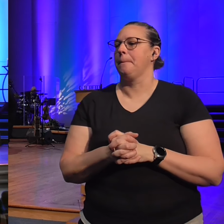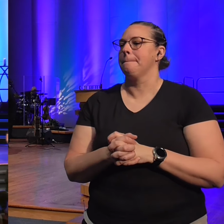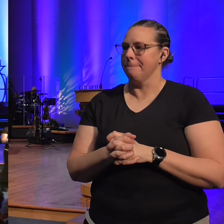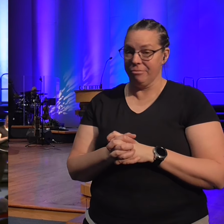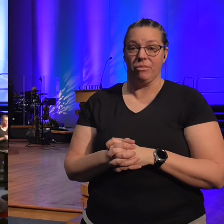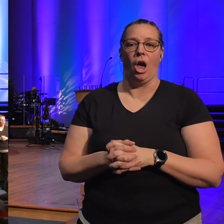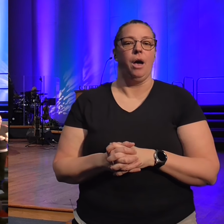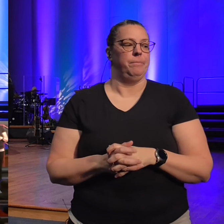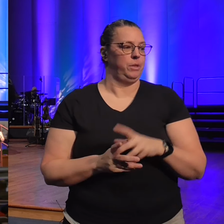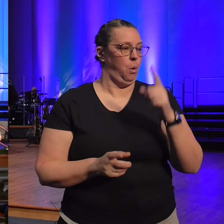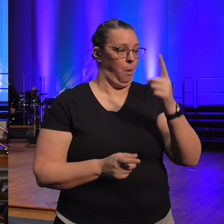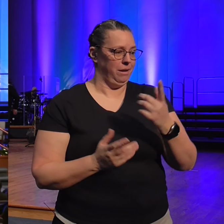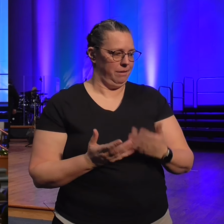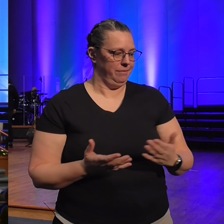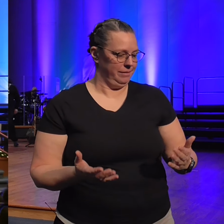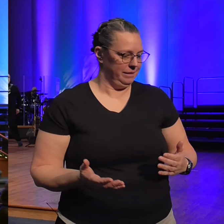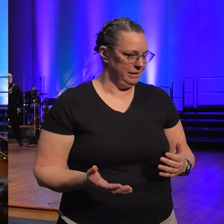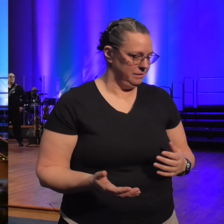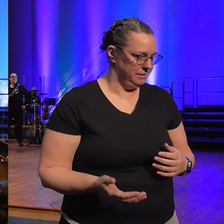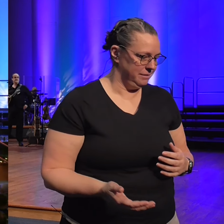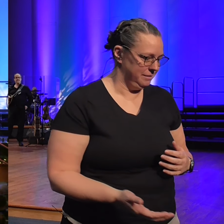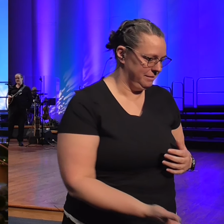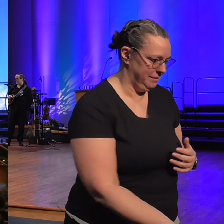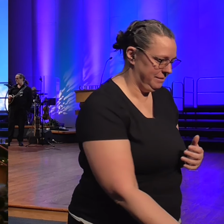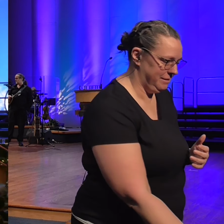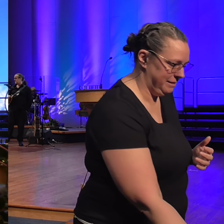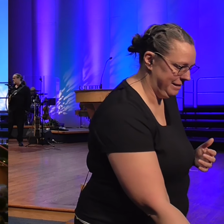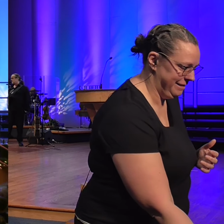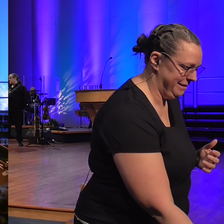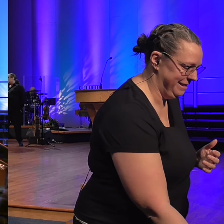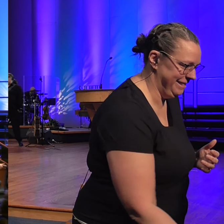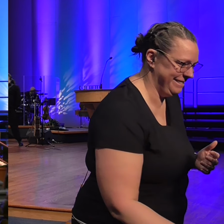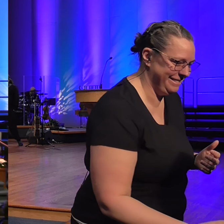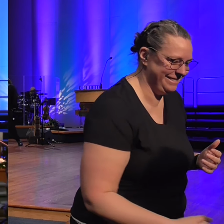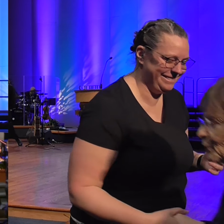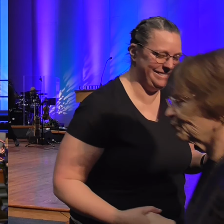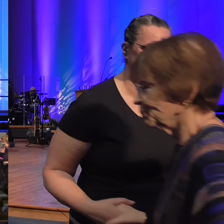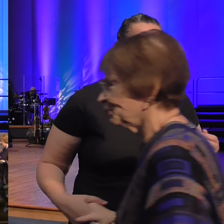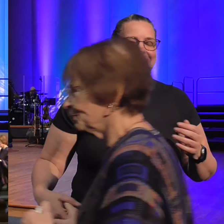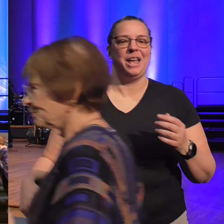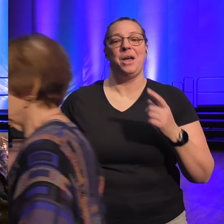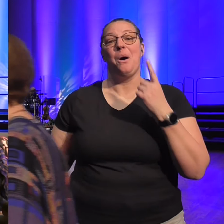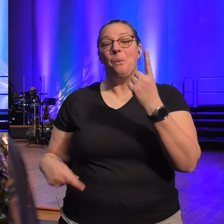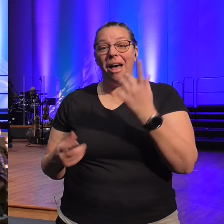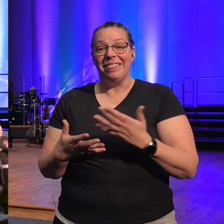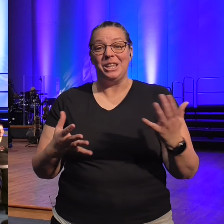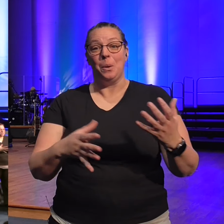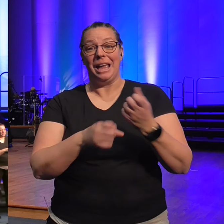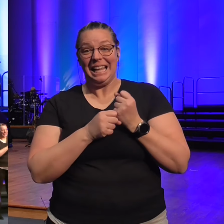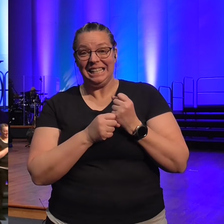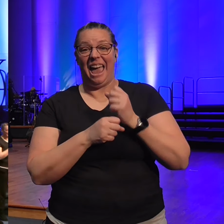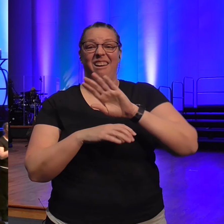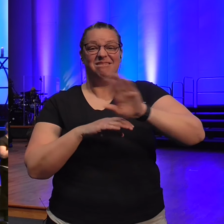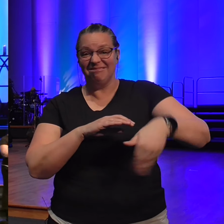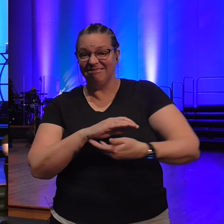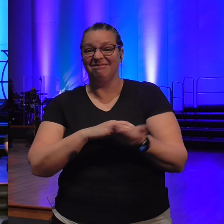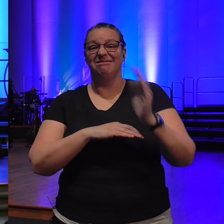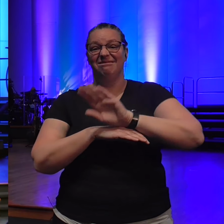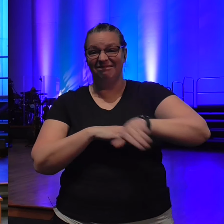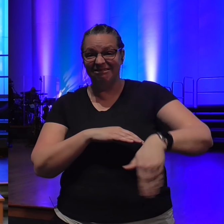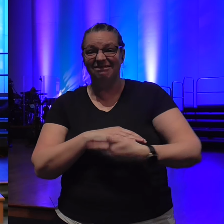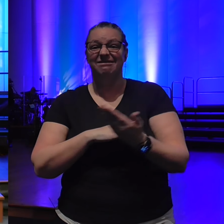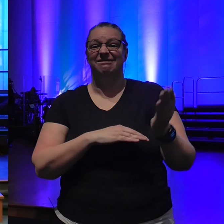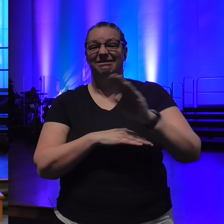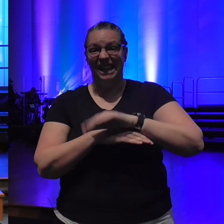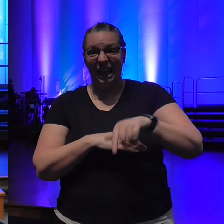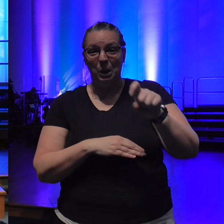One other thing that I love about this place is that there's one thing that you can get pretty much 24/7 here anytime you need or want